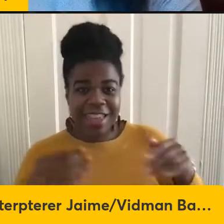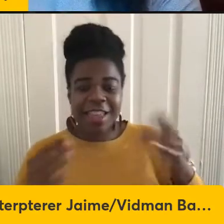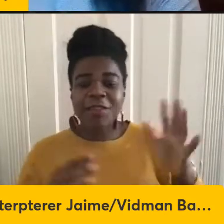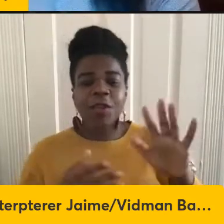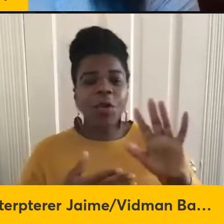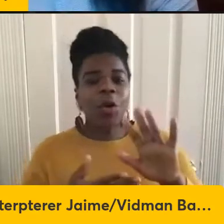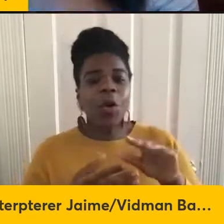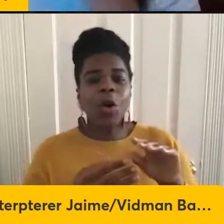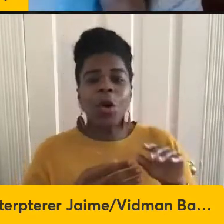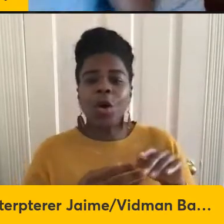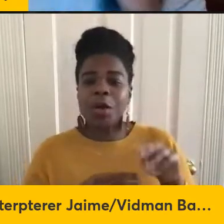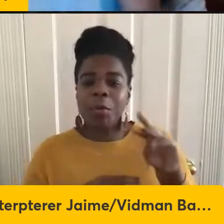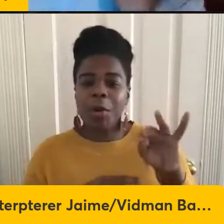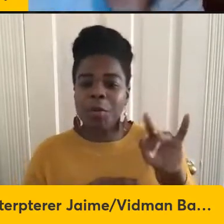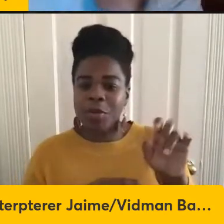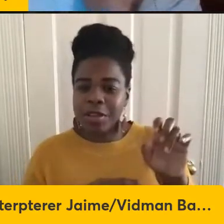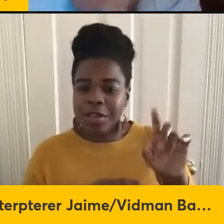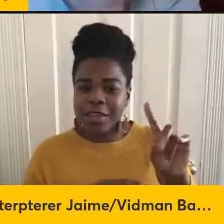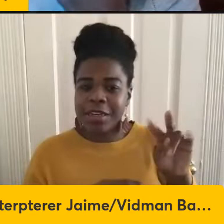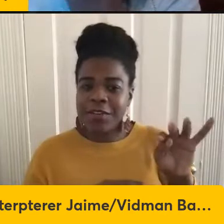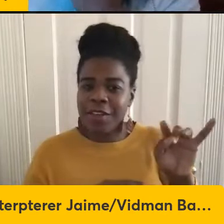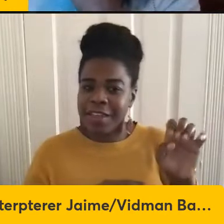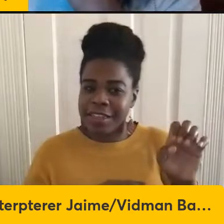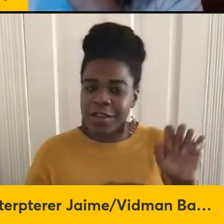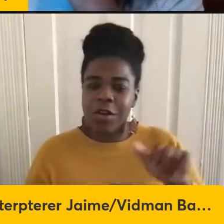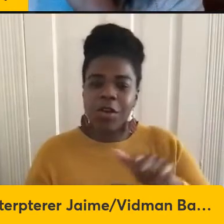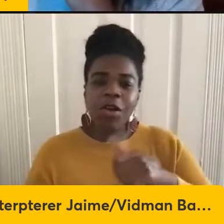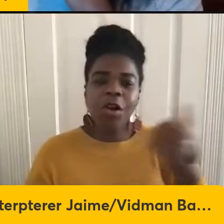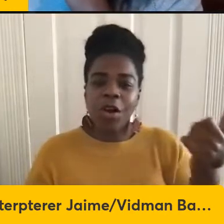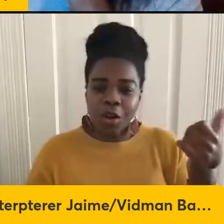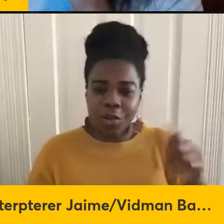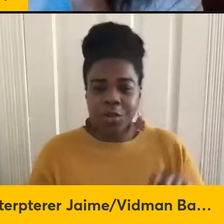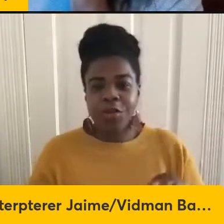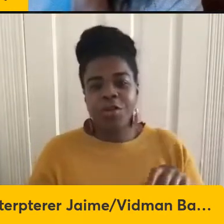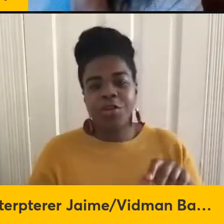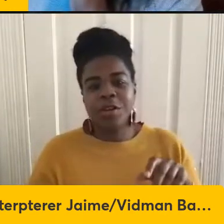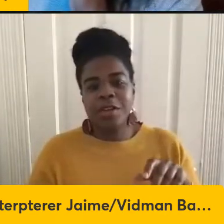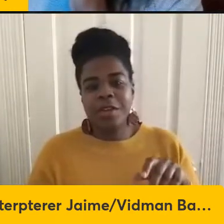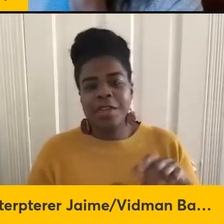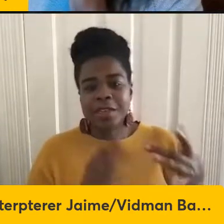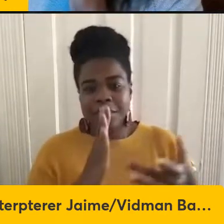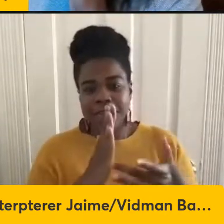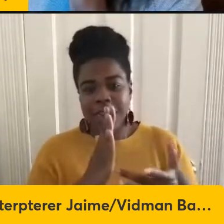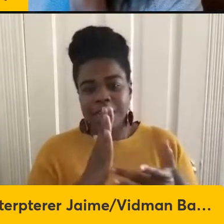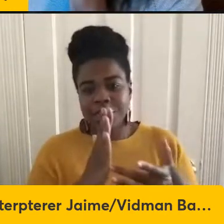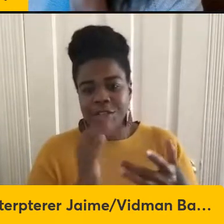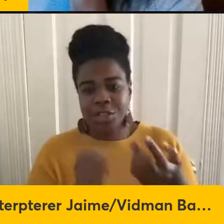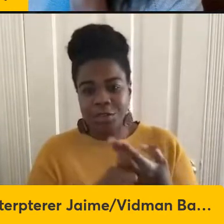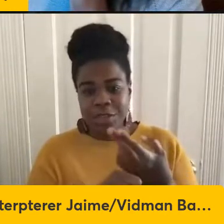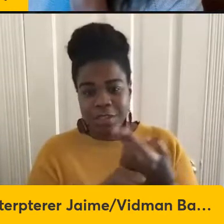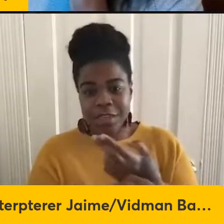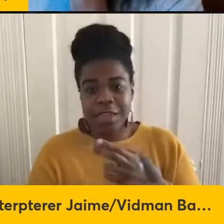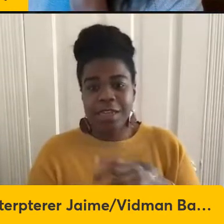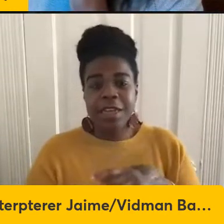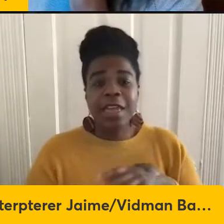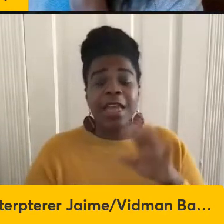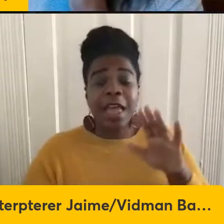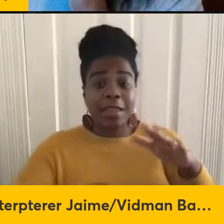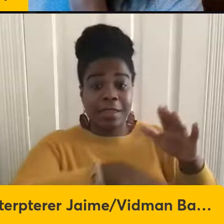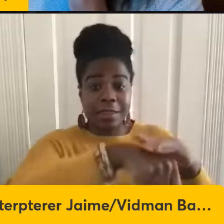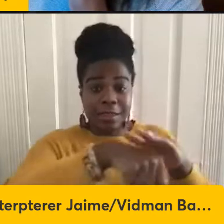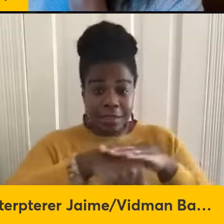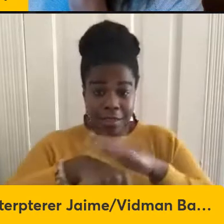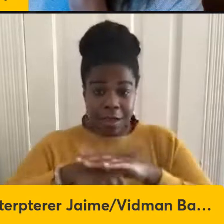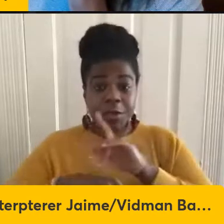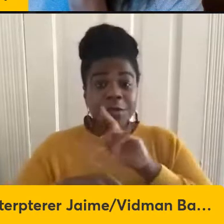mobile device or other platform. As a reminder, we really want to create a